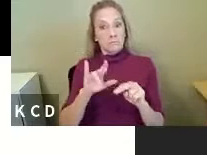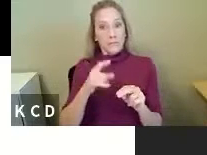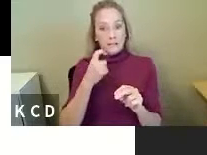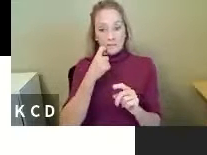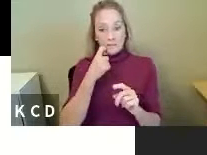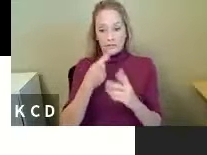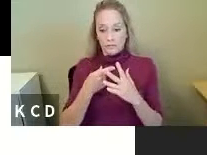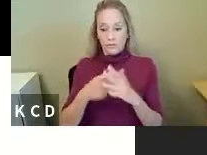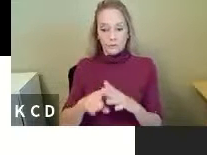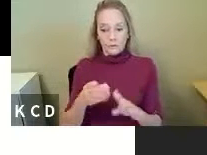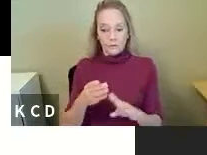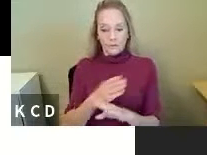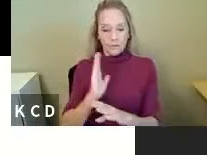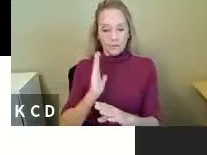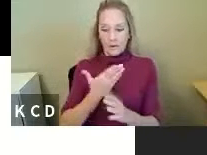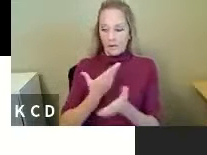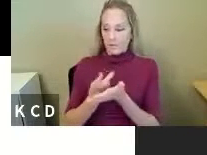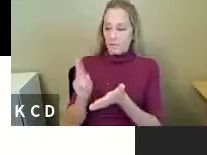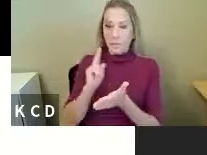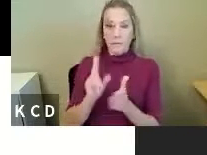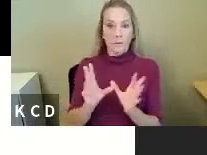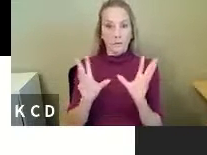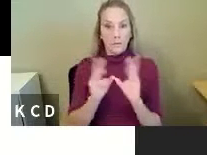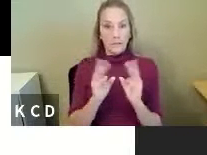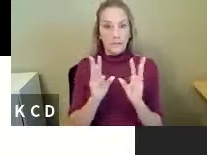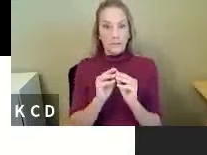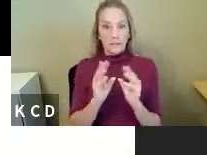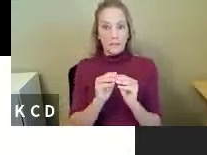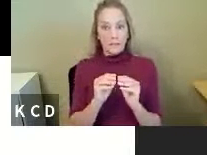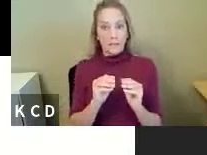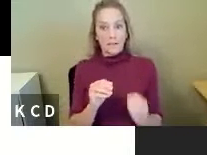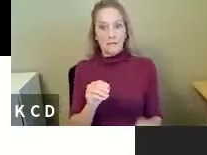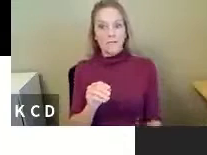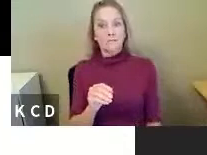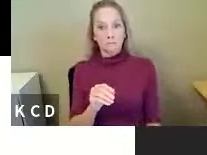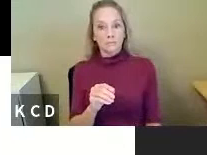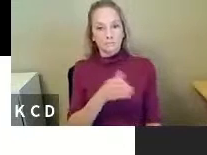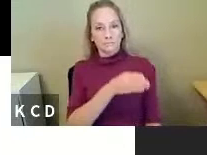before our last meeting 2 weeks ago. Next slide, please.